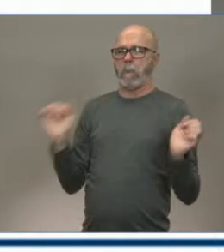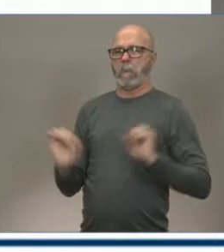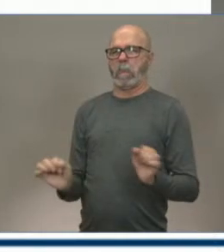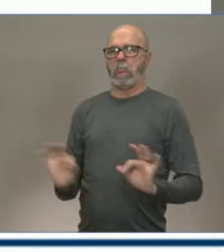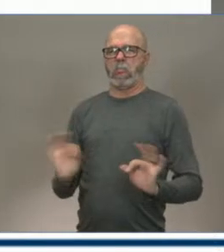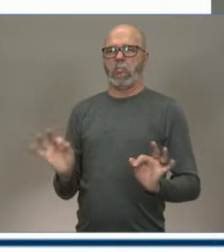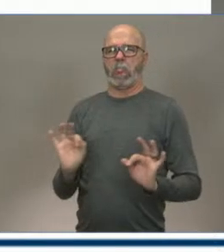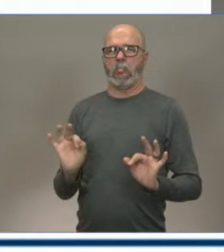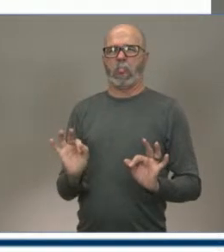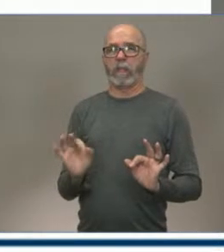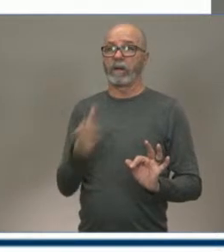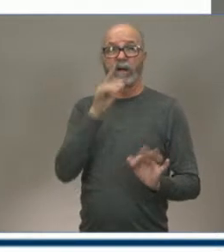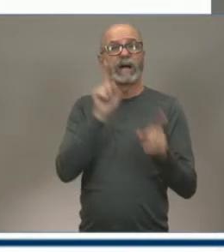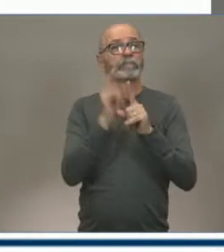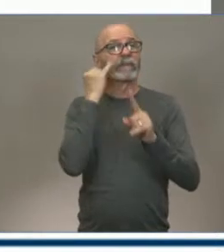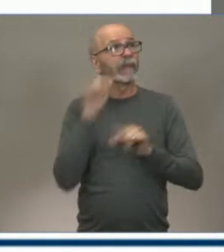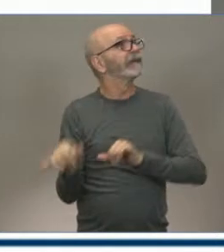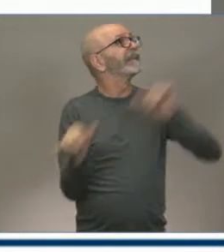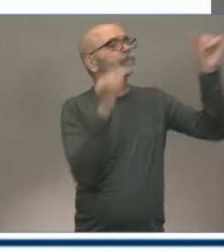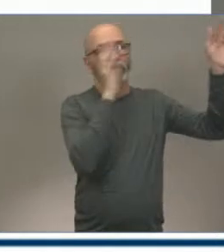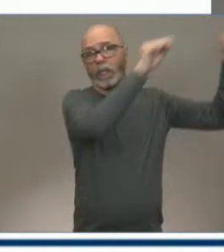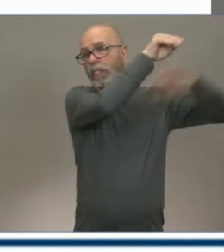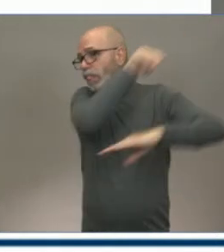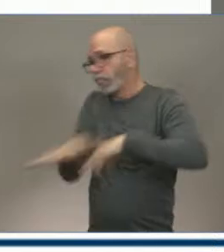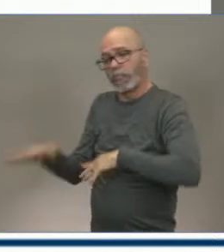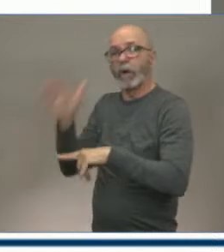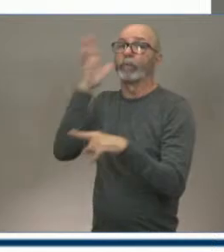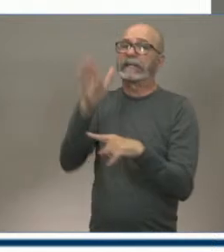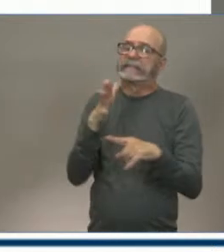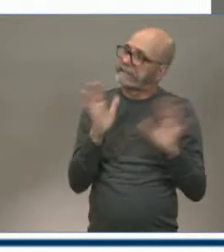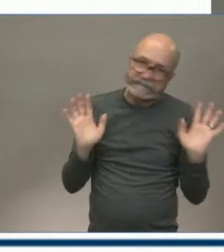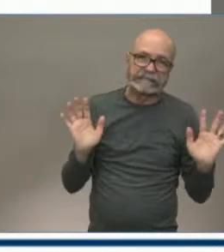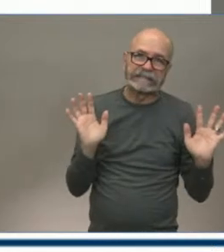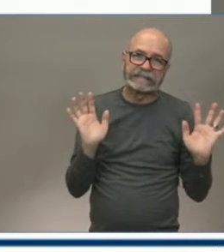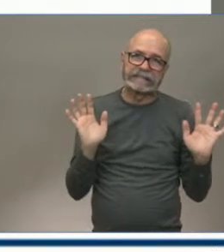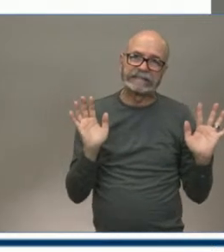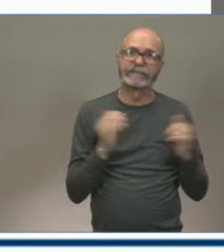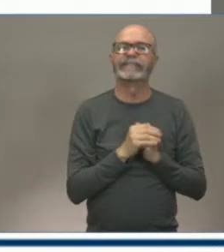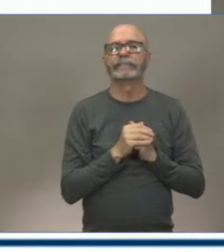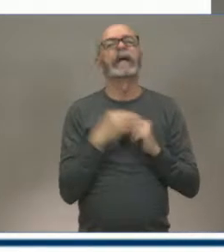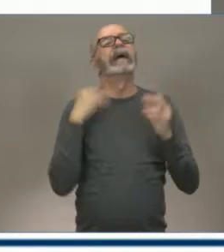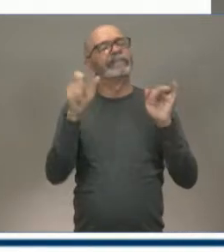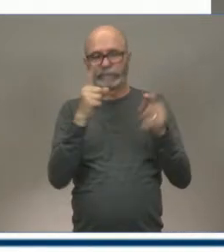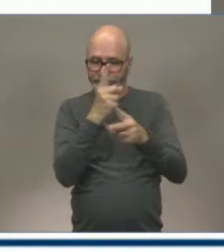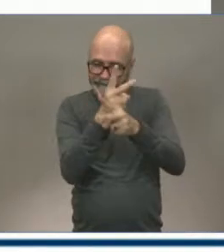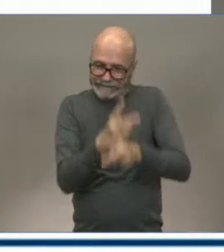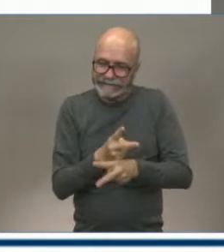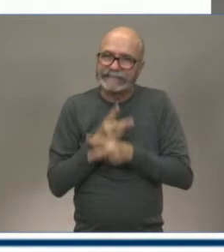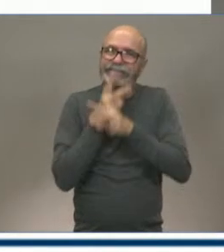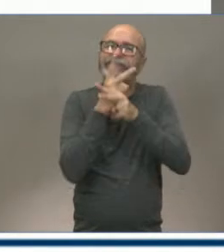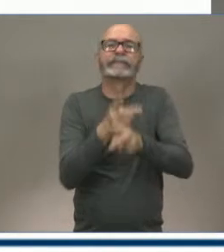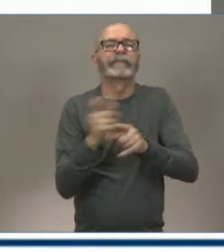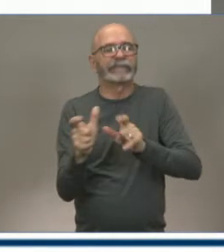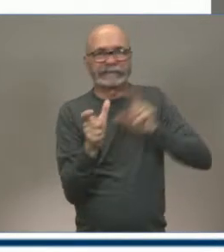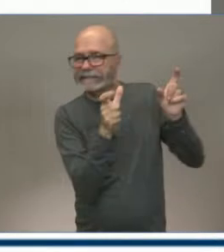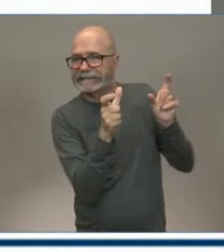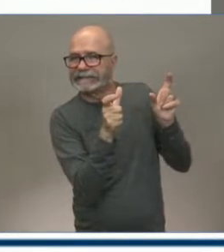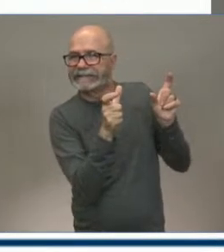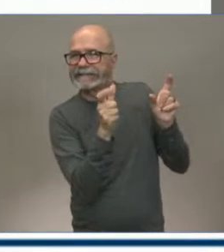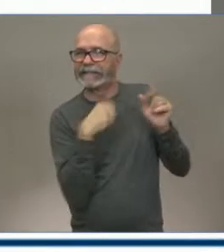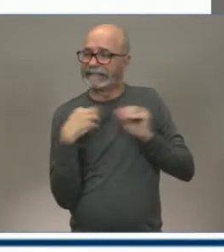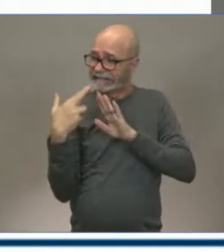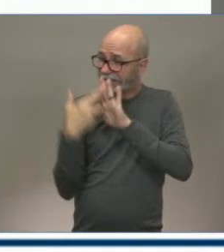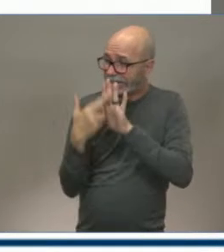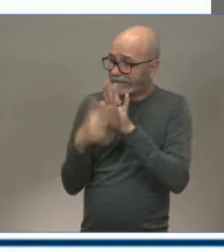from happening here is to continue our cautious and balanced approach. I know having restrictions in place is tough.